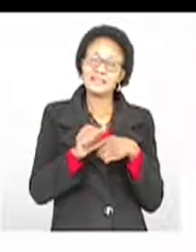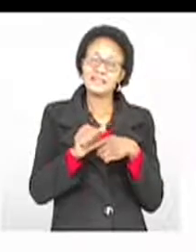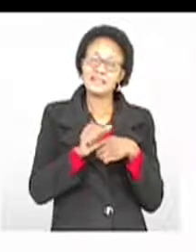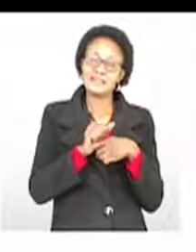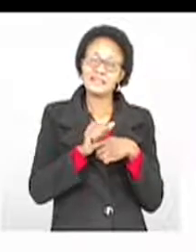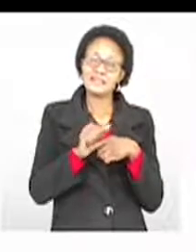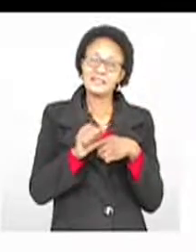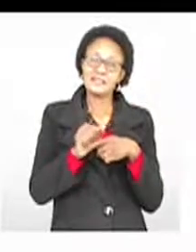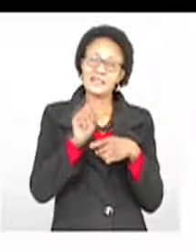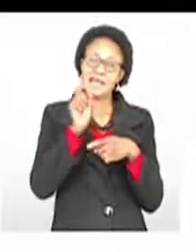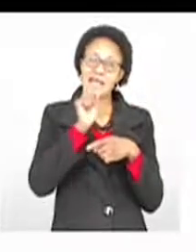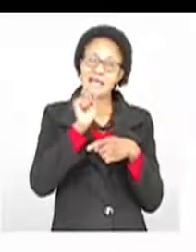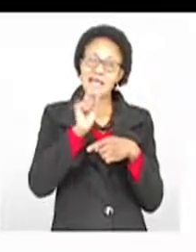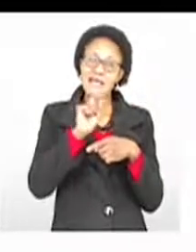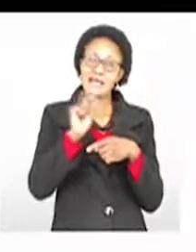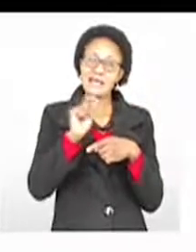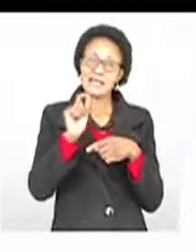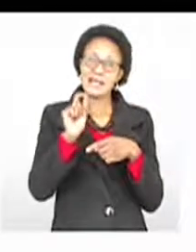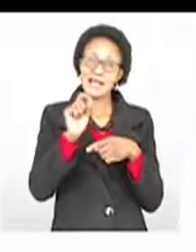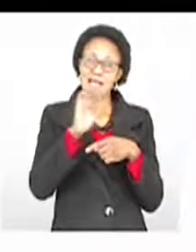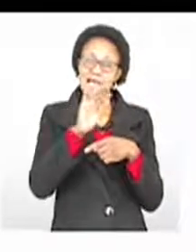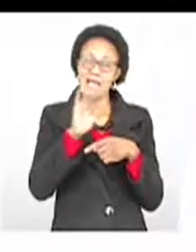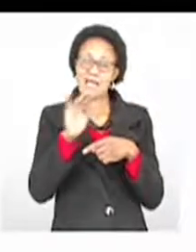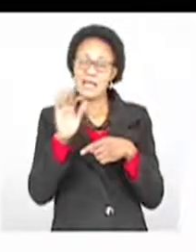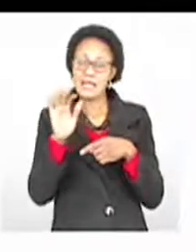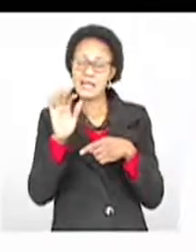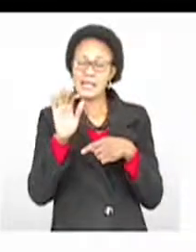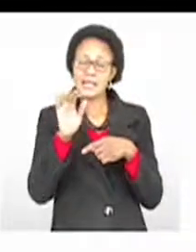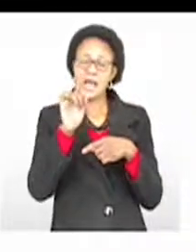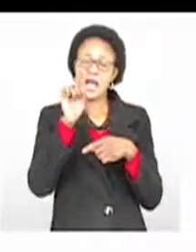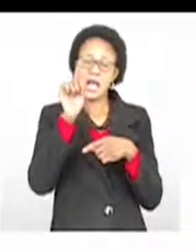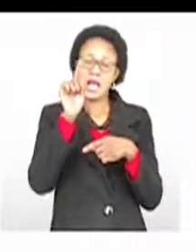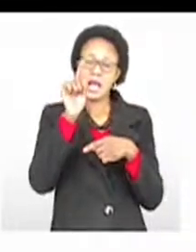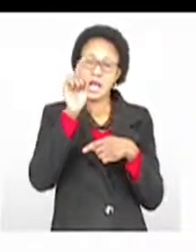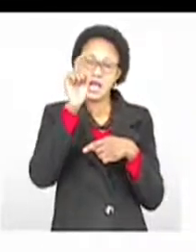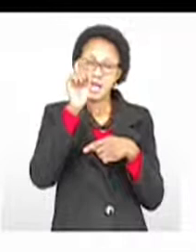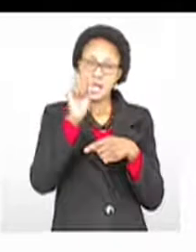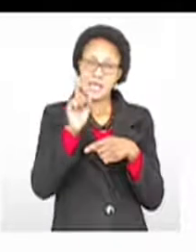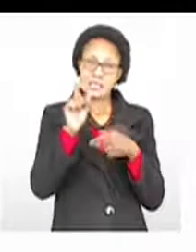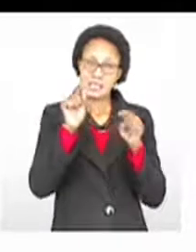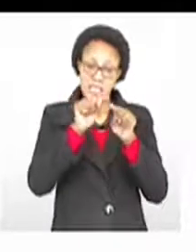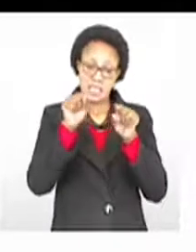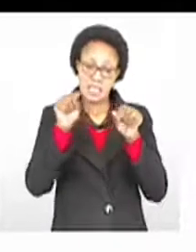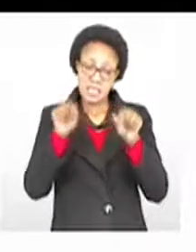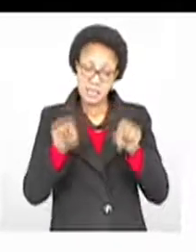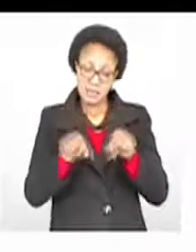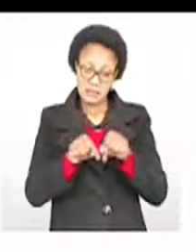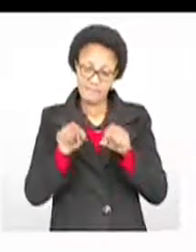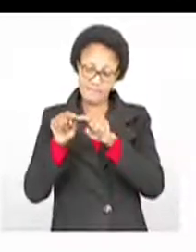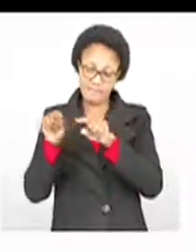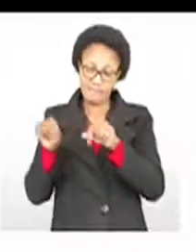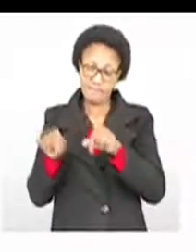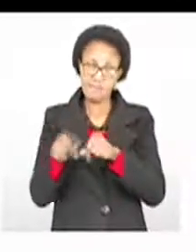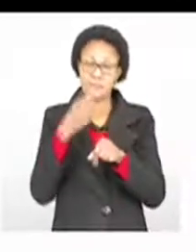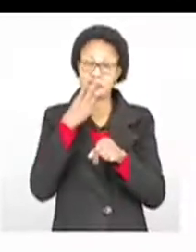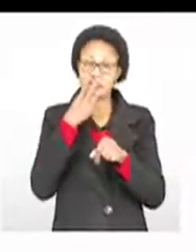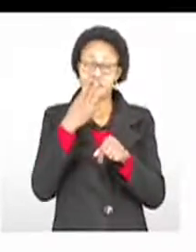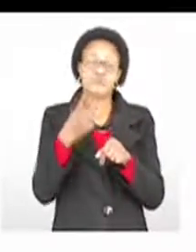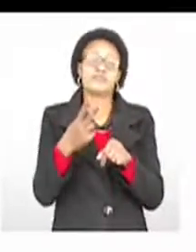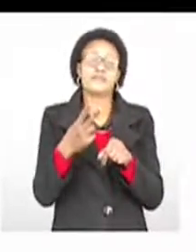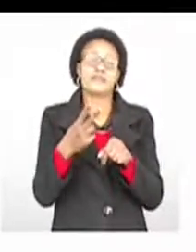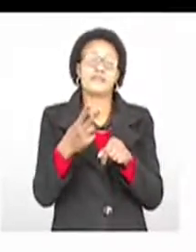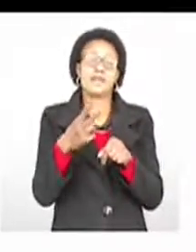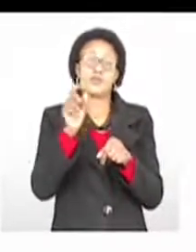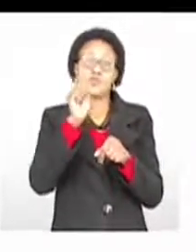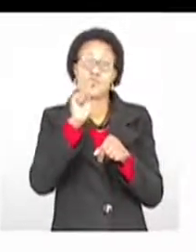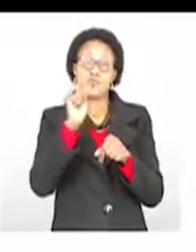is to write the letter X in the boxes that you can see there. As you can see, you